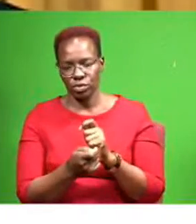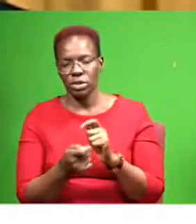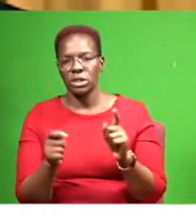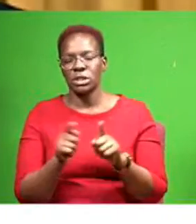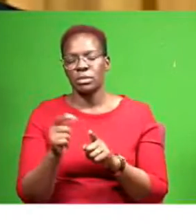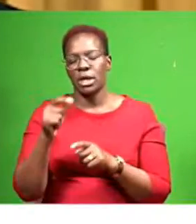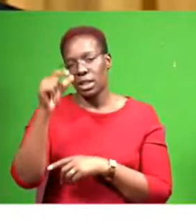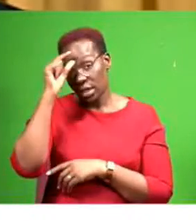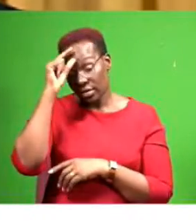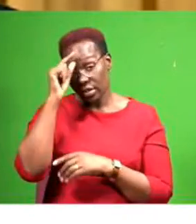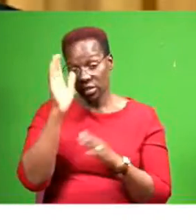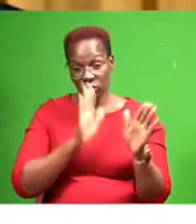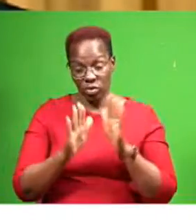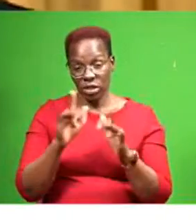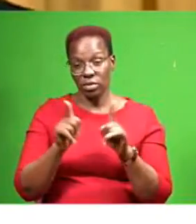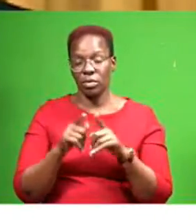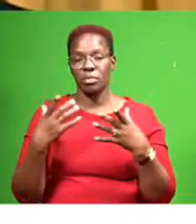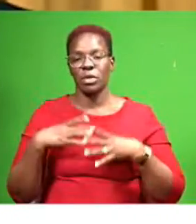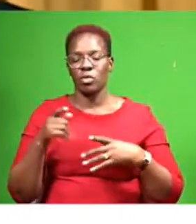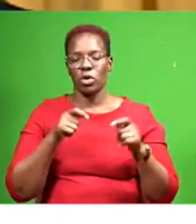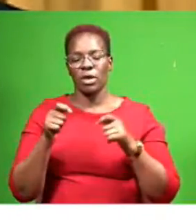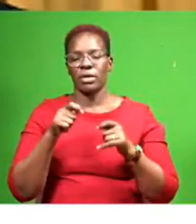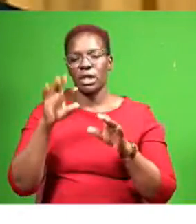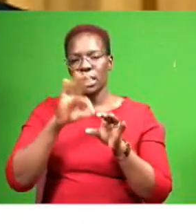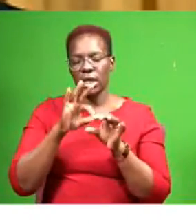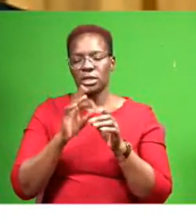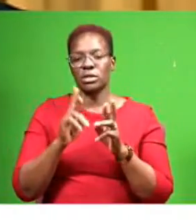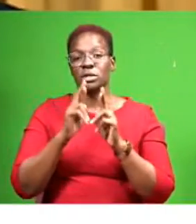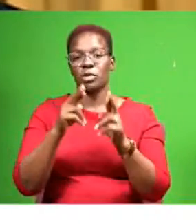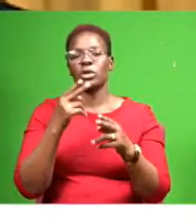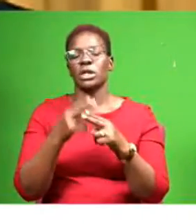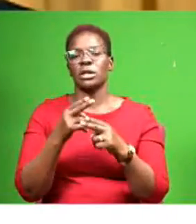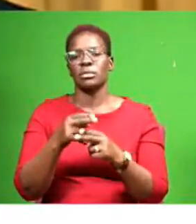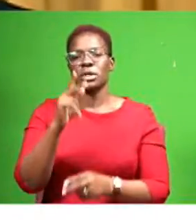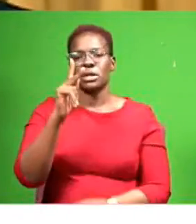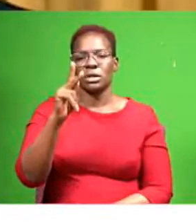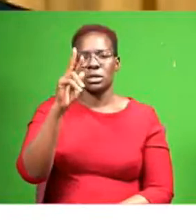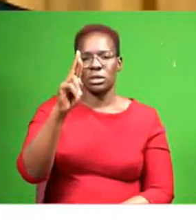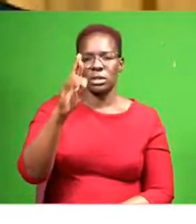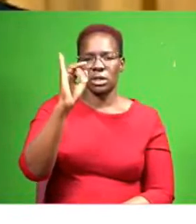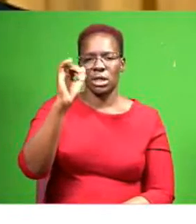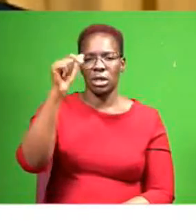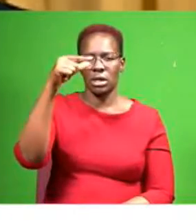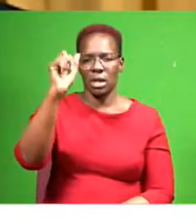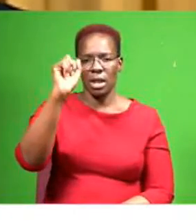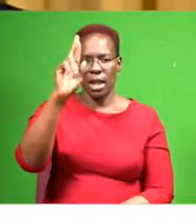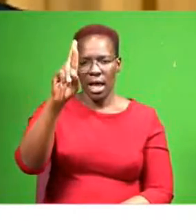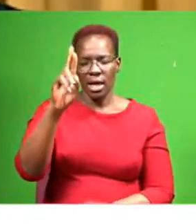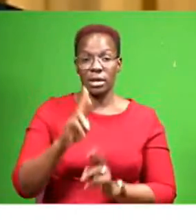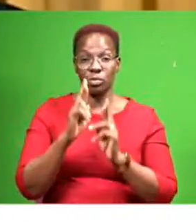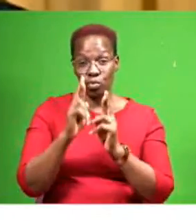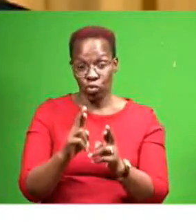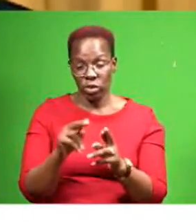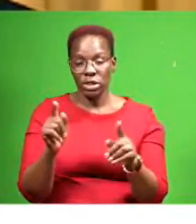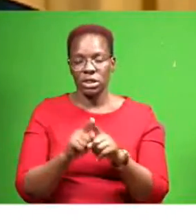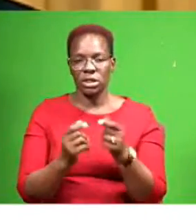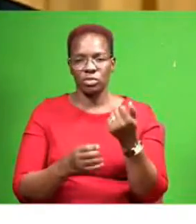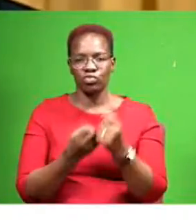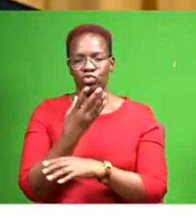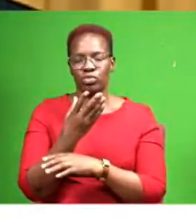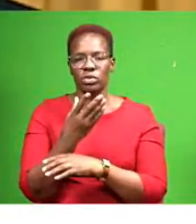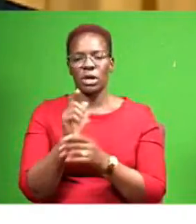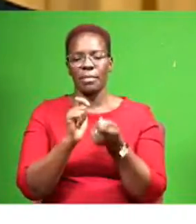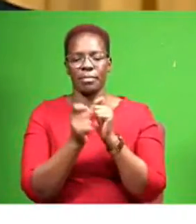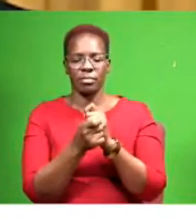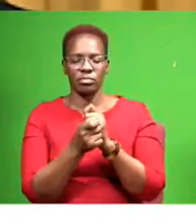governing conduct and management of elections. The report, commonly known as the Kriegler Report, resulted in the enactment of the Constitution of Kenya Amendment Act No.